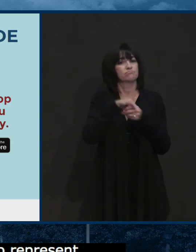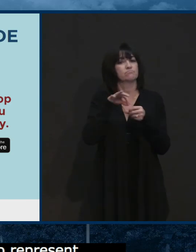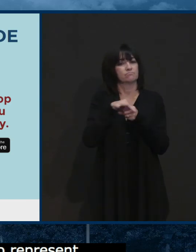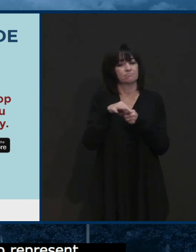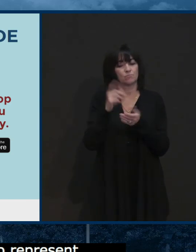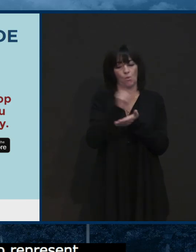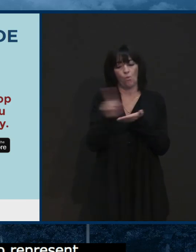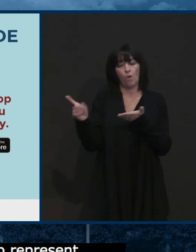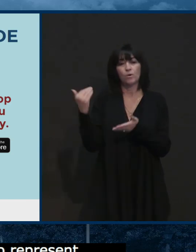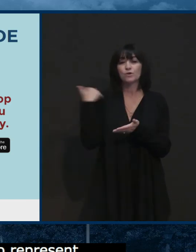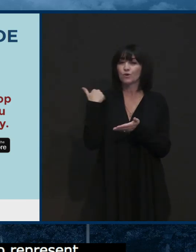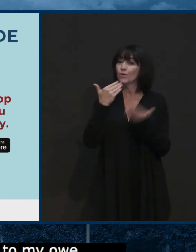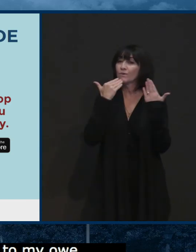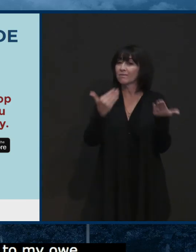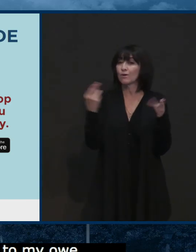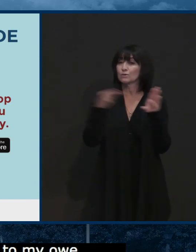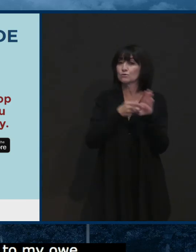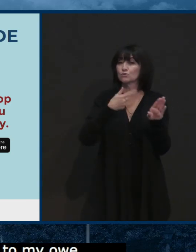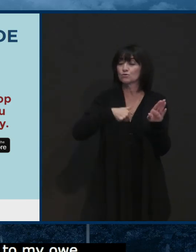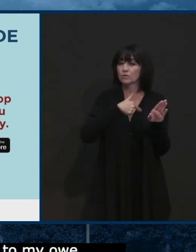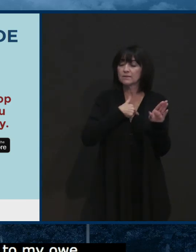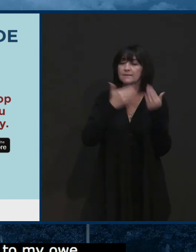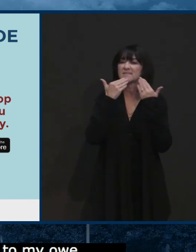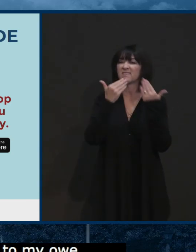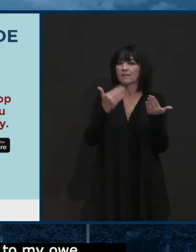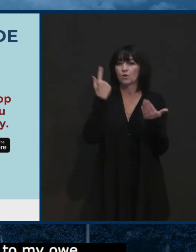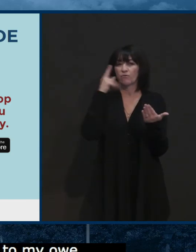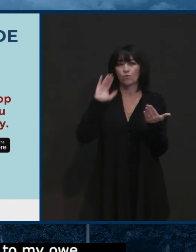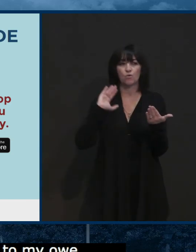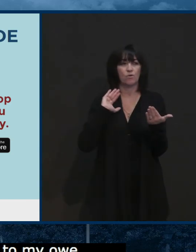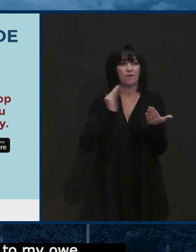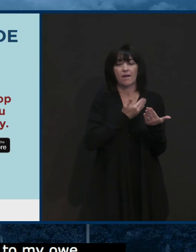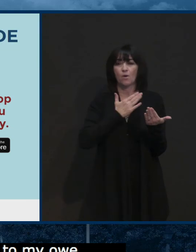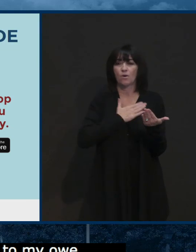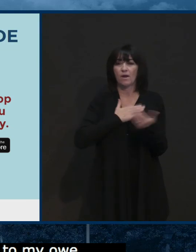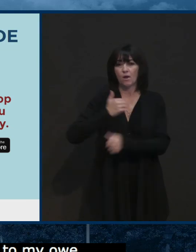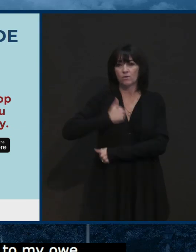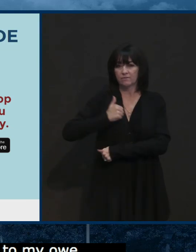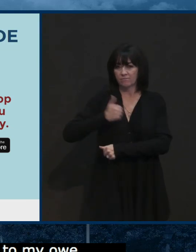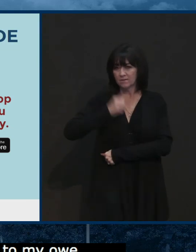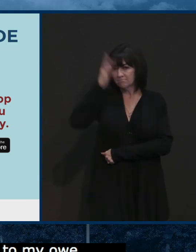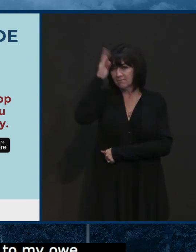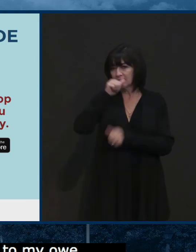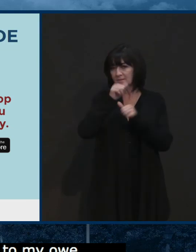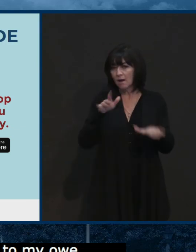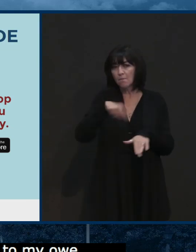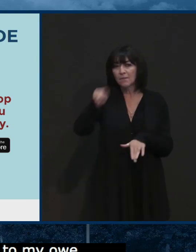Thank you for joining us. Thank you to our veterans tomorrow. God bless you and see you next week.